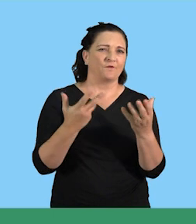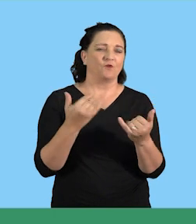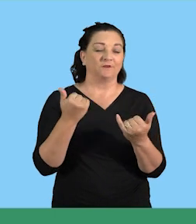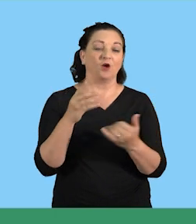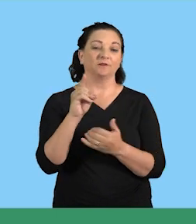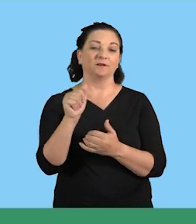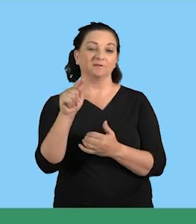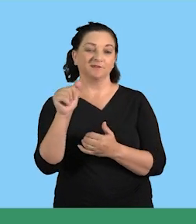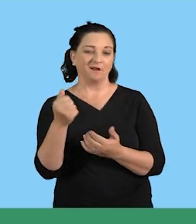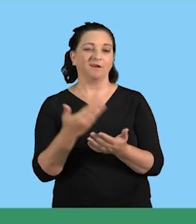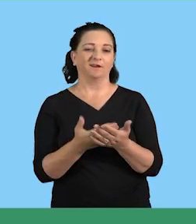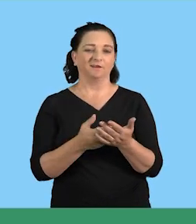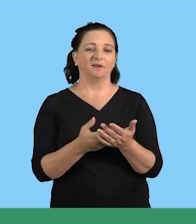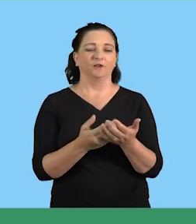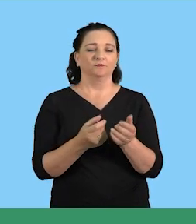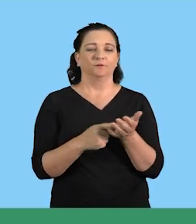a schematic